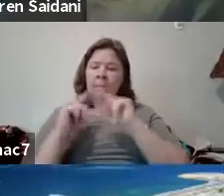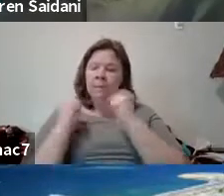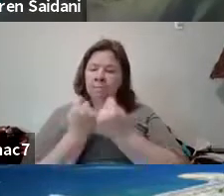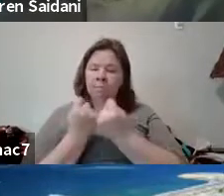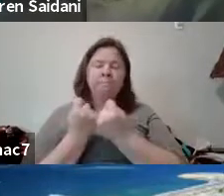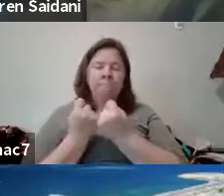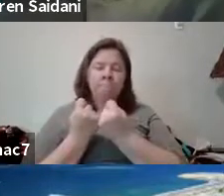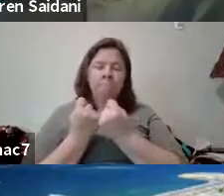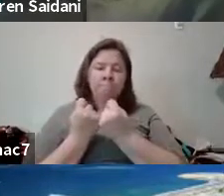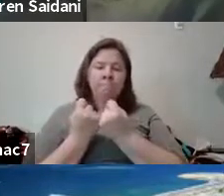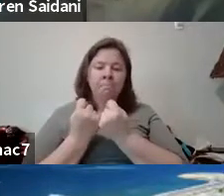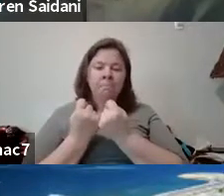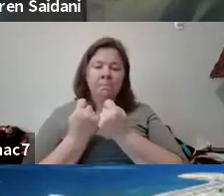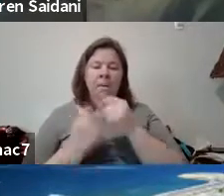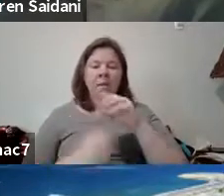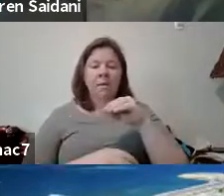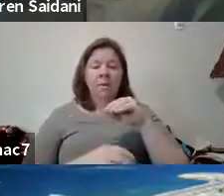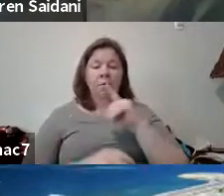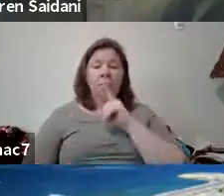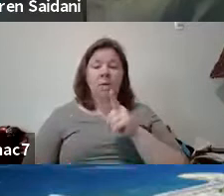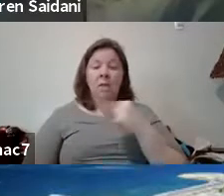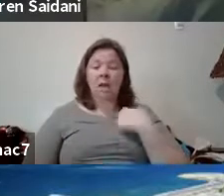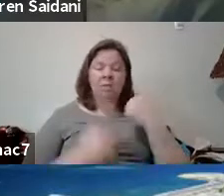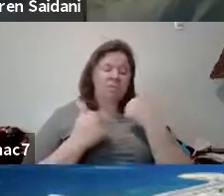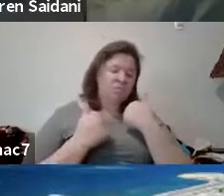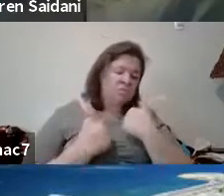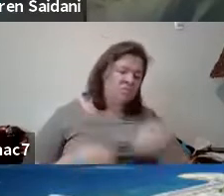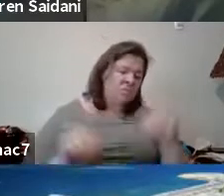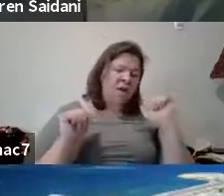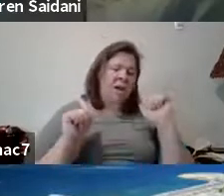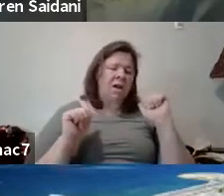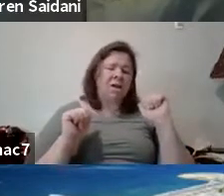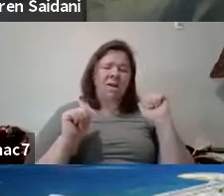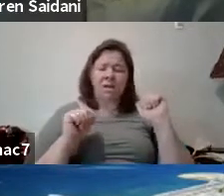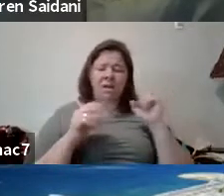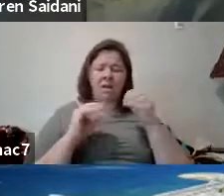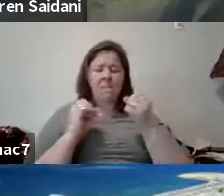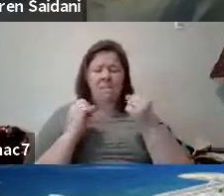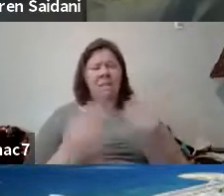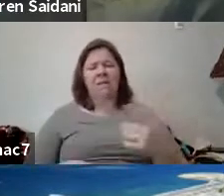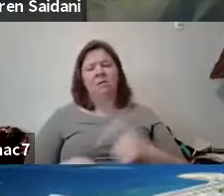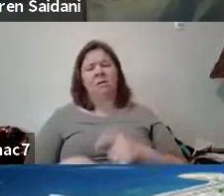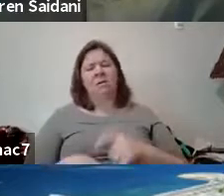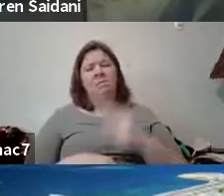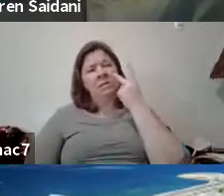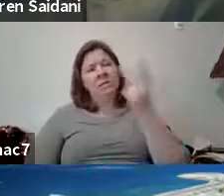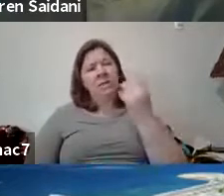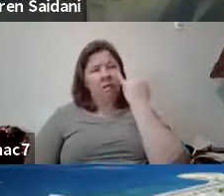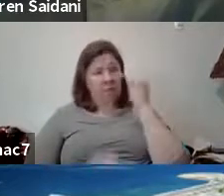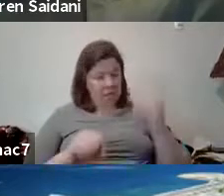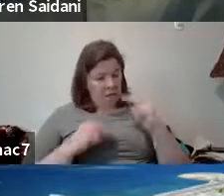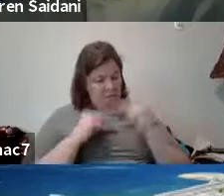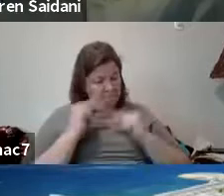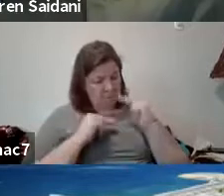You know, really, I've tried quite a number of times to see if I could build a